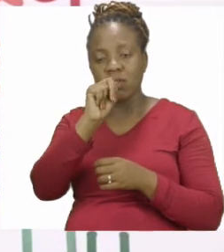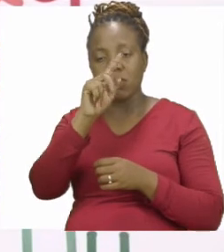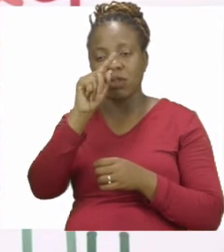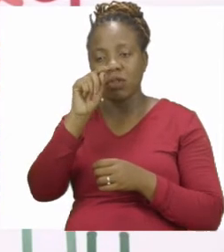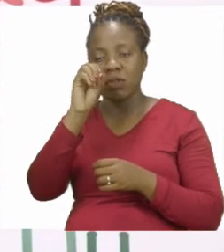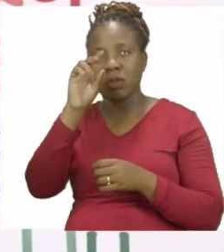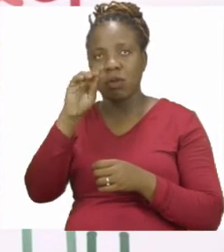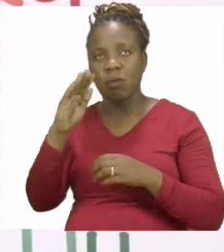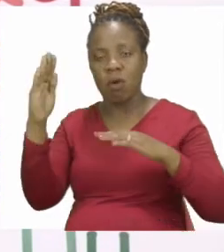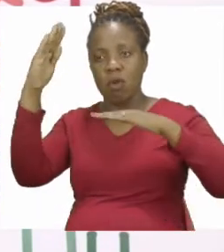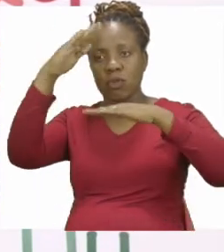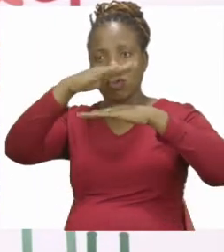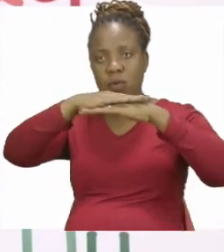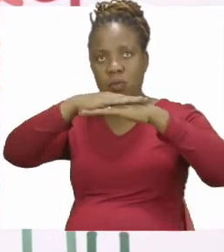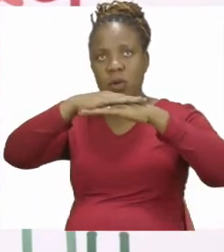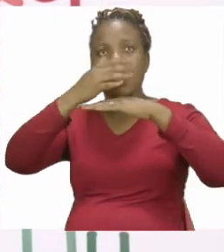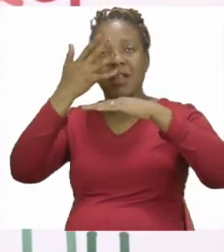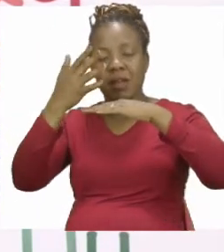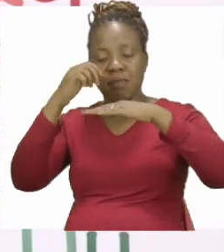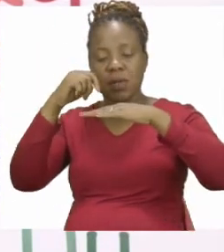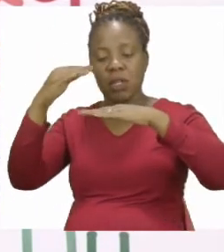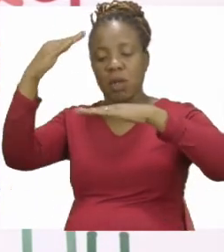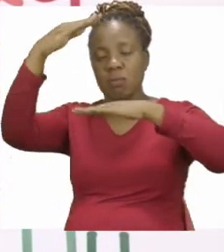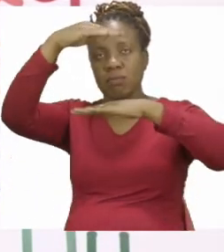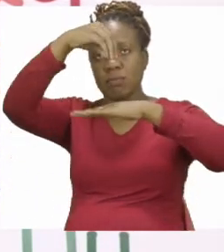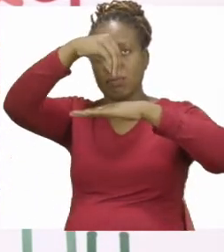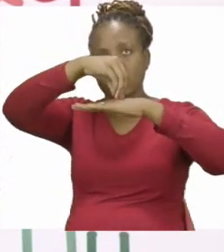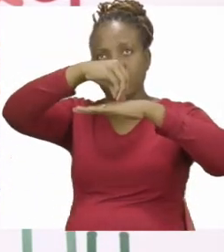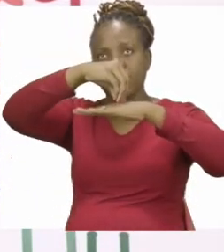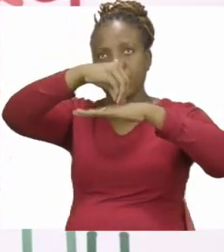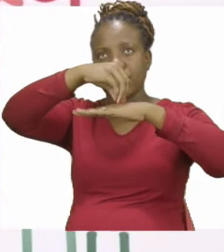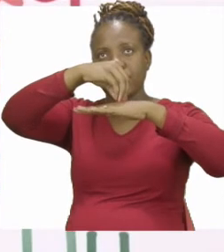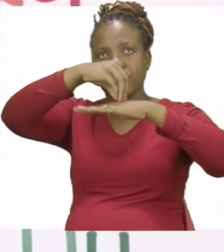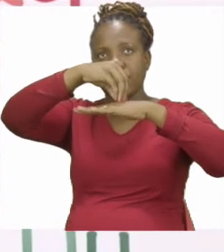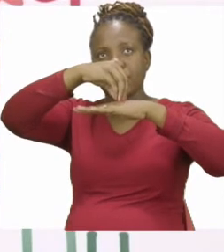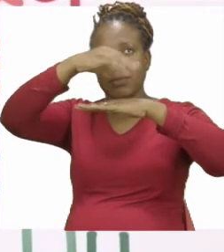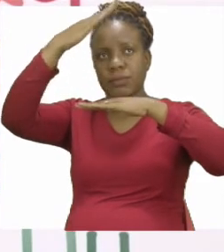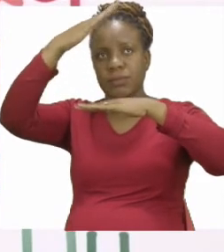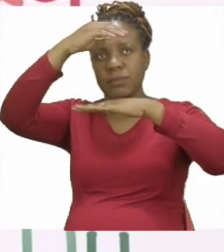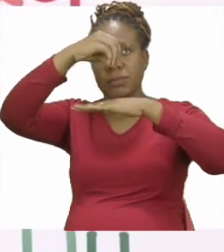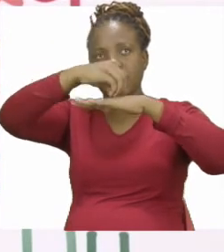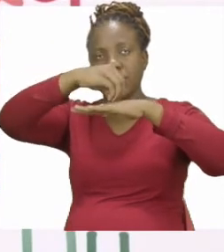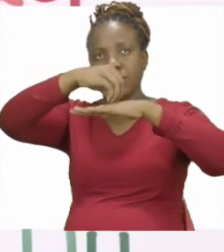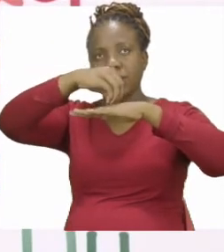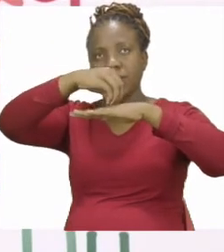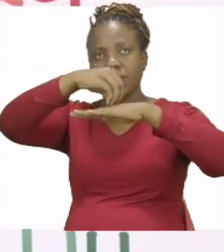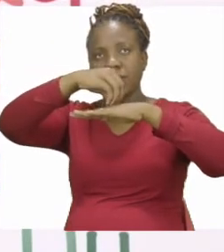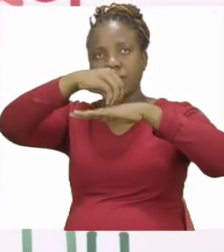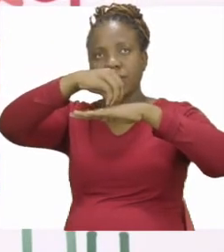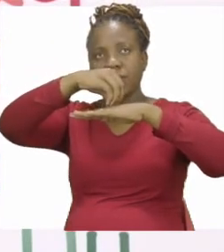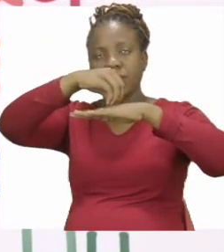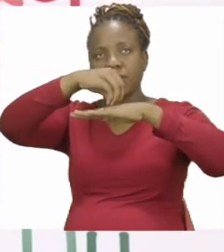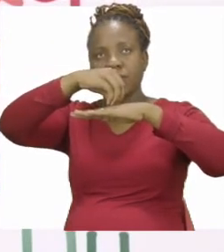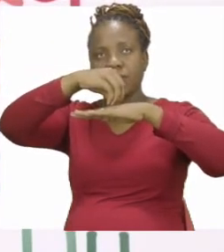my mug would be on top of my cube. On top. And